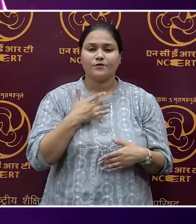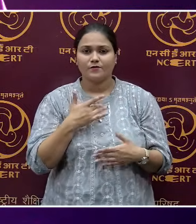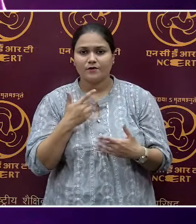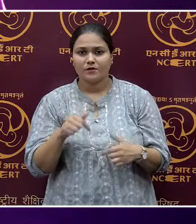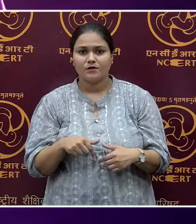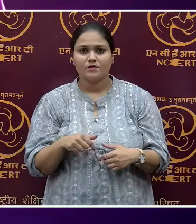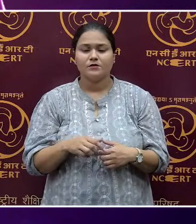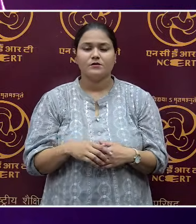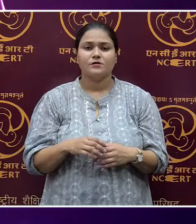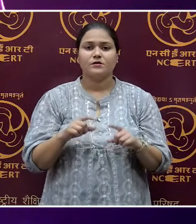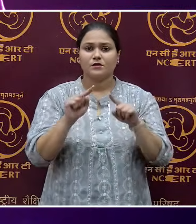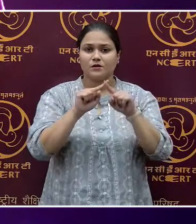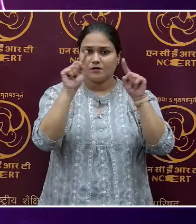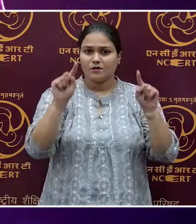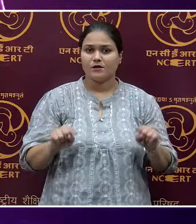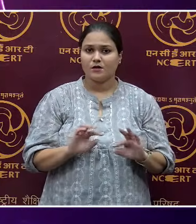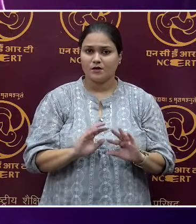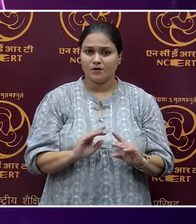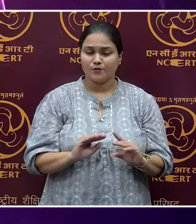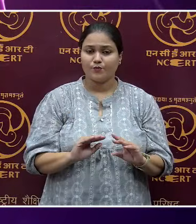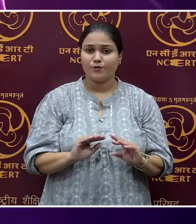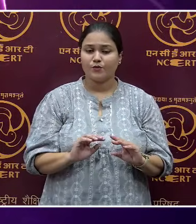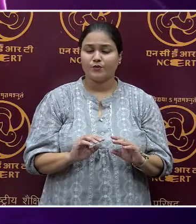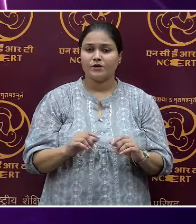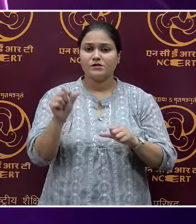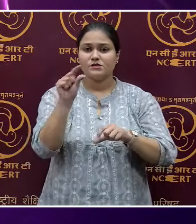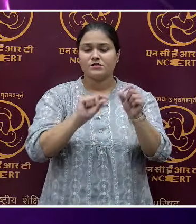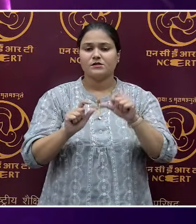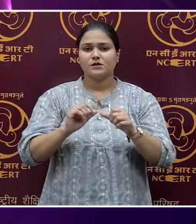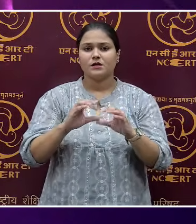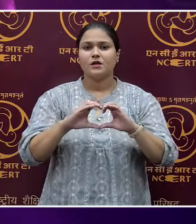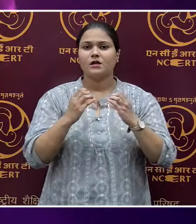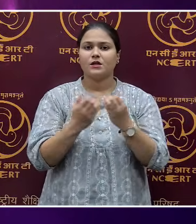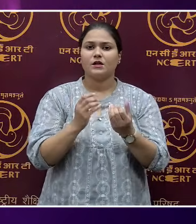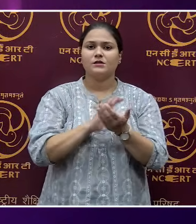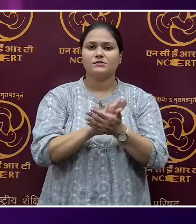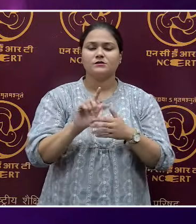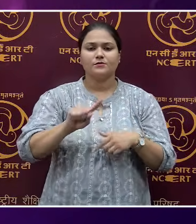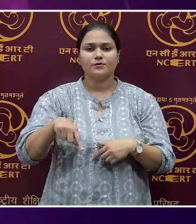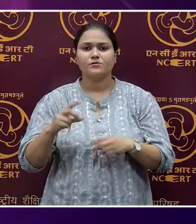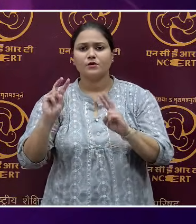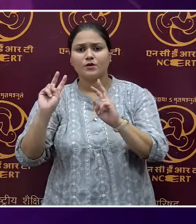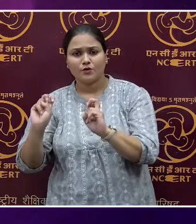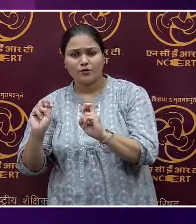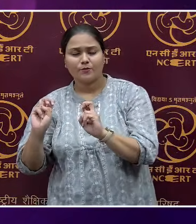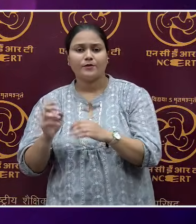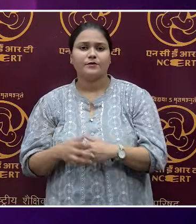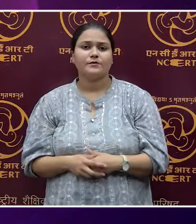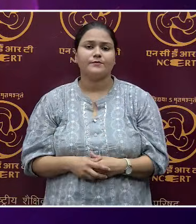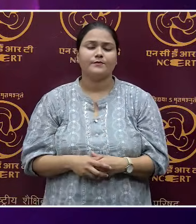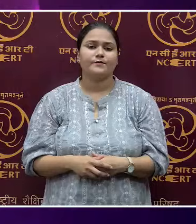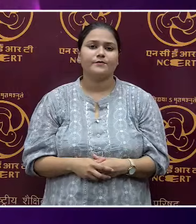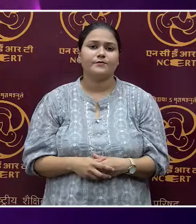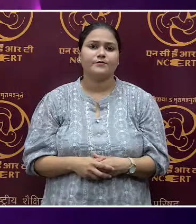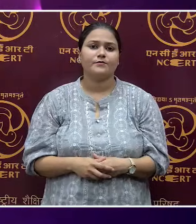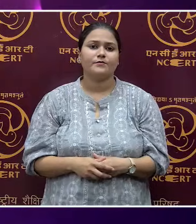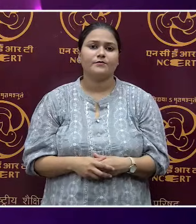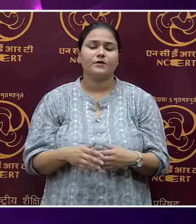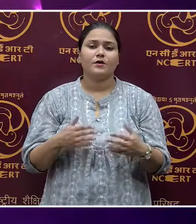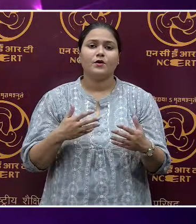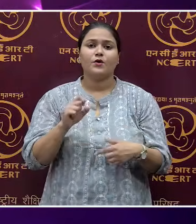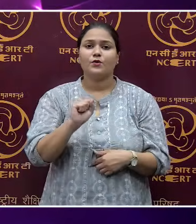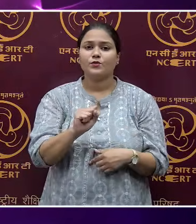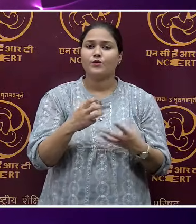I'm selecting computer science, so it will be fixed. After that, the class and the topic, what are the type of experiment